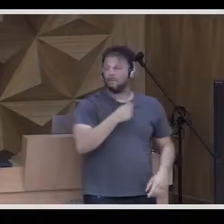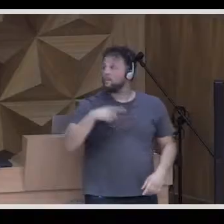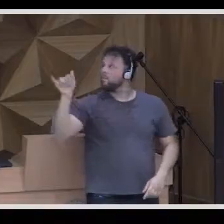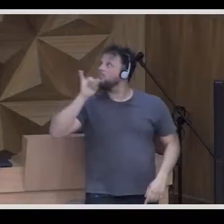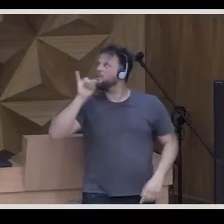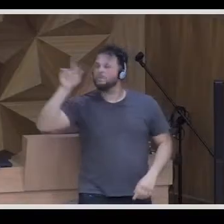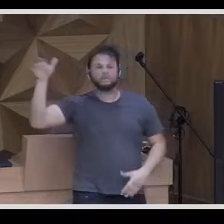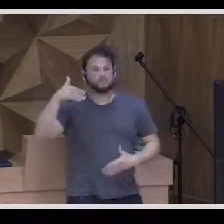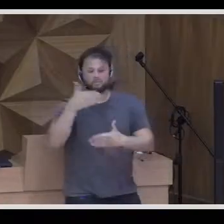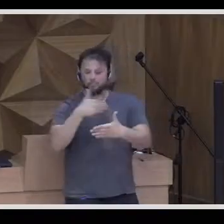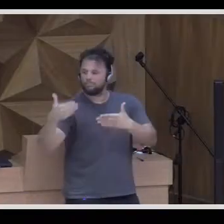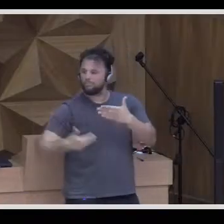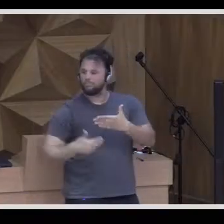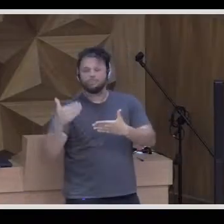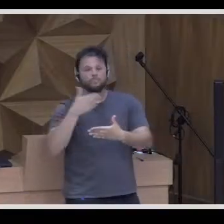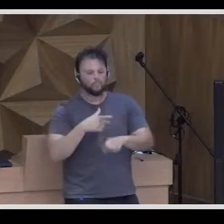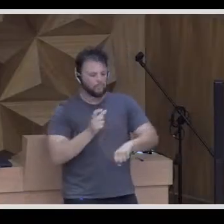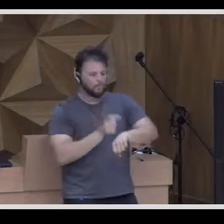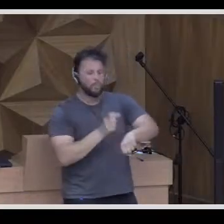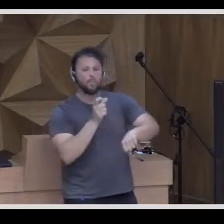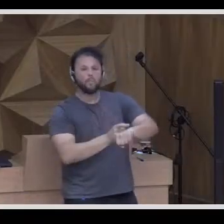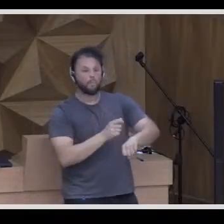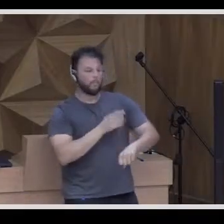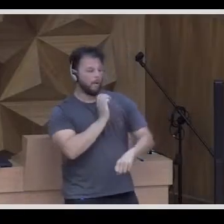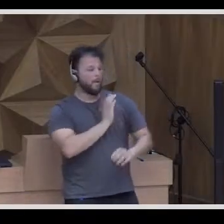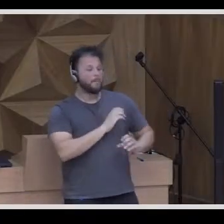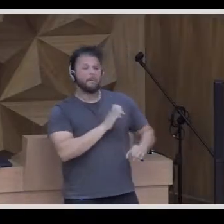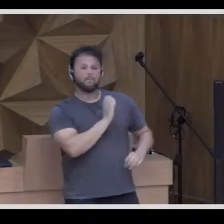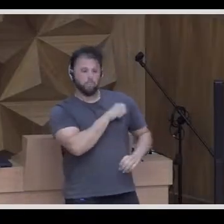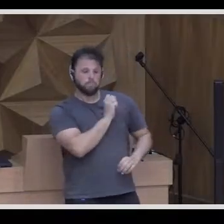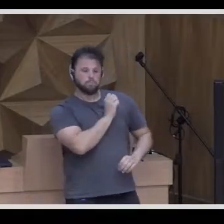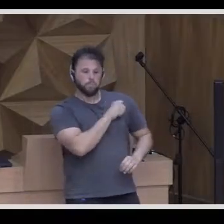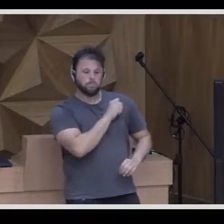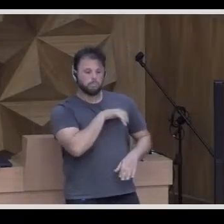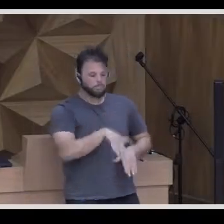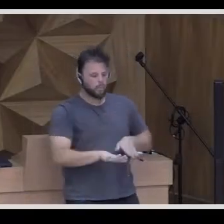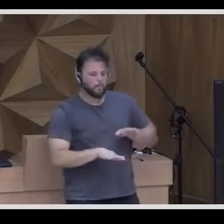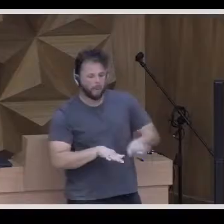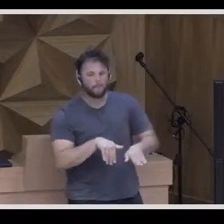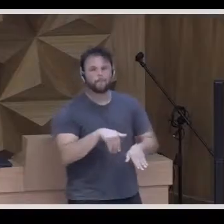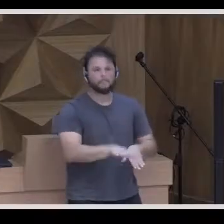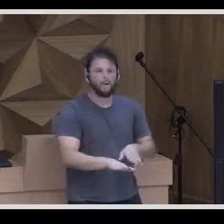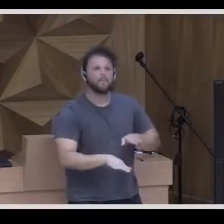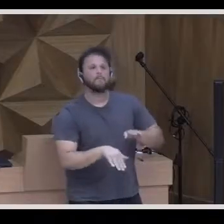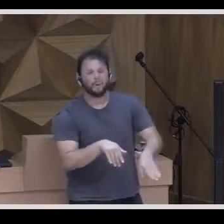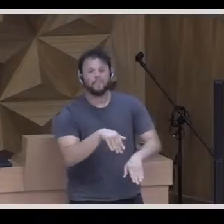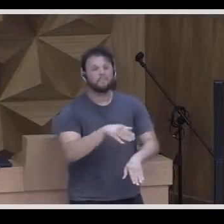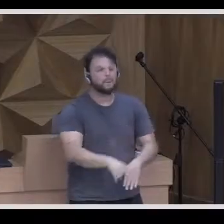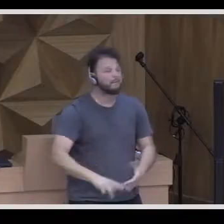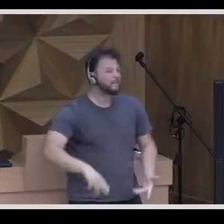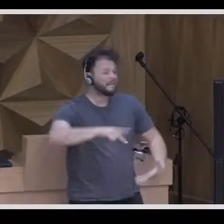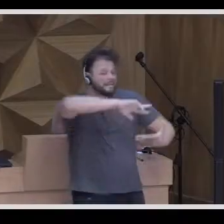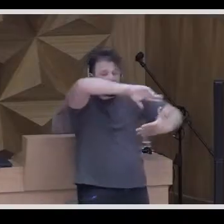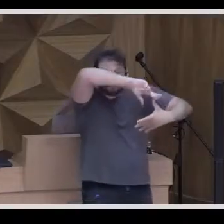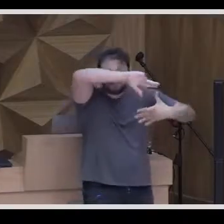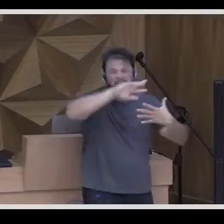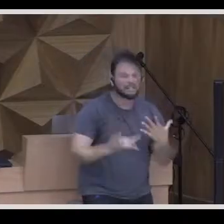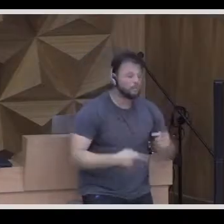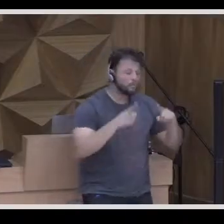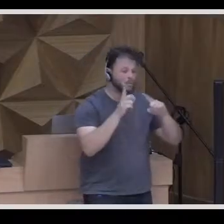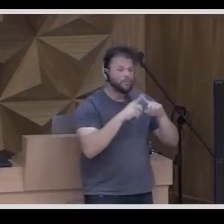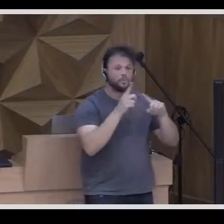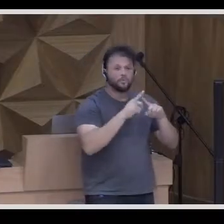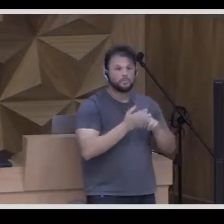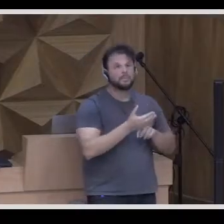of wearable technology that we have today, things like my smartwatch or, all kinds of things you can wear in different sports,